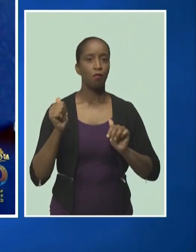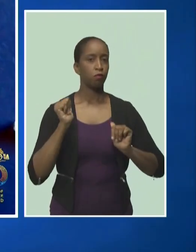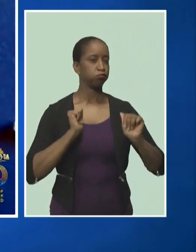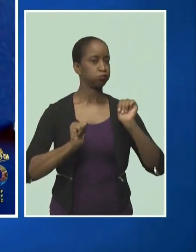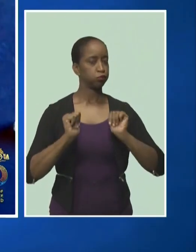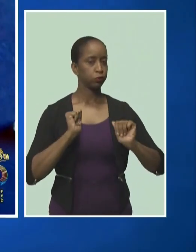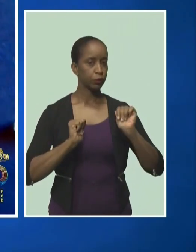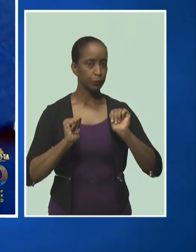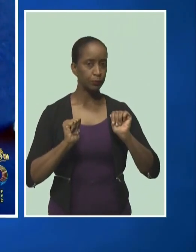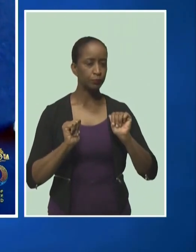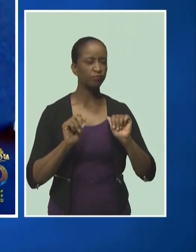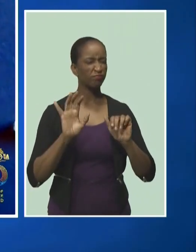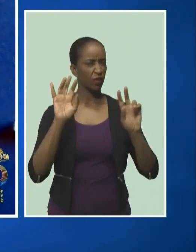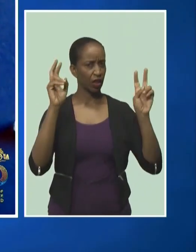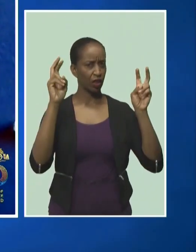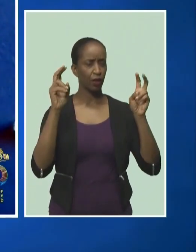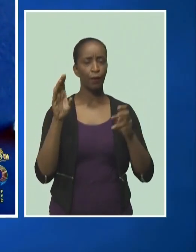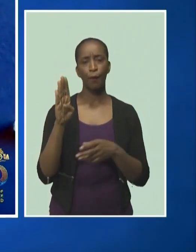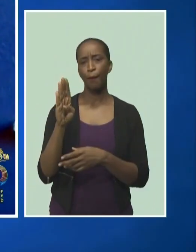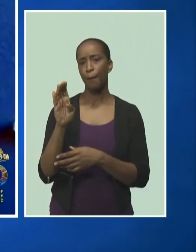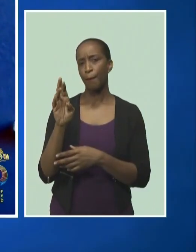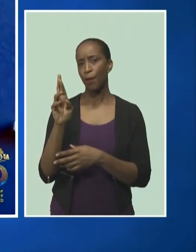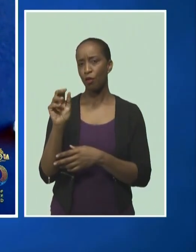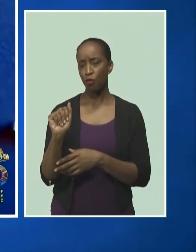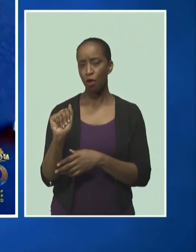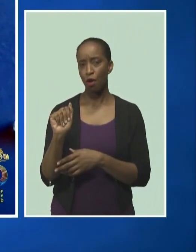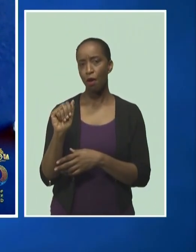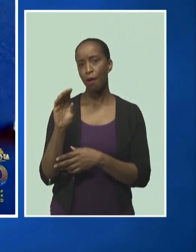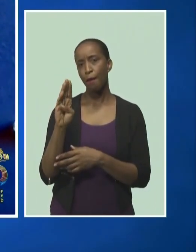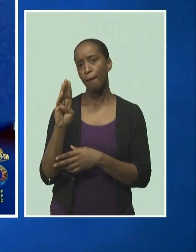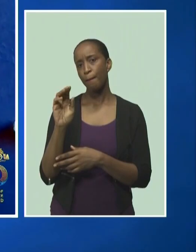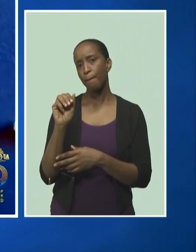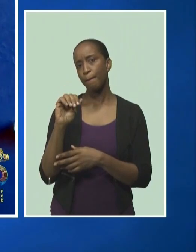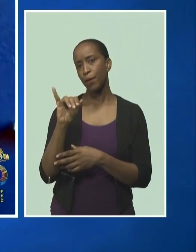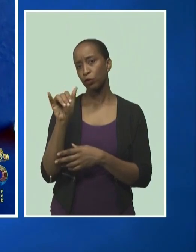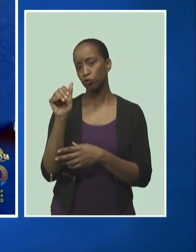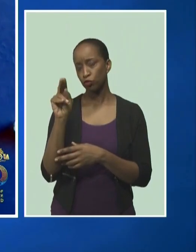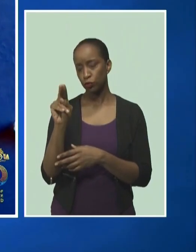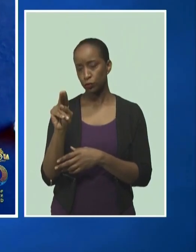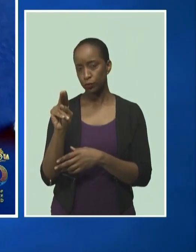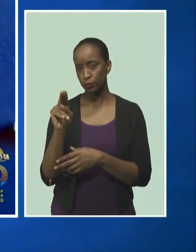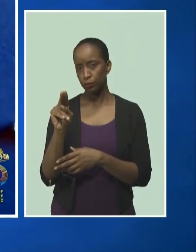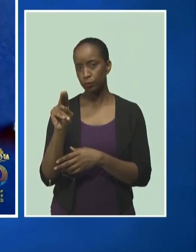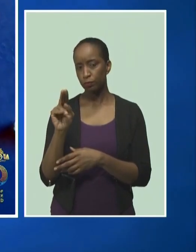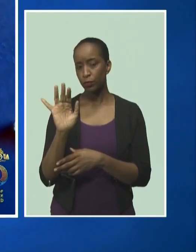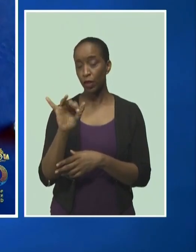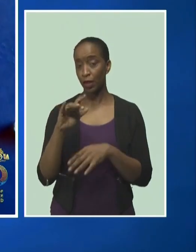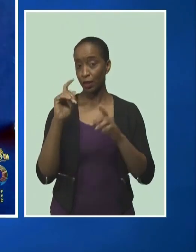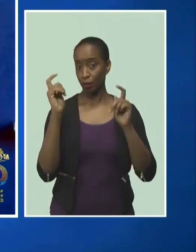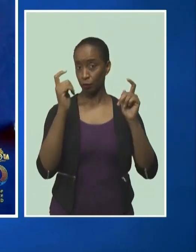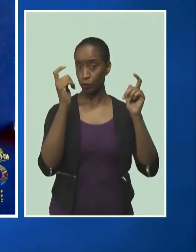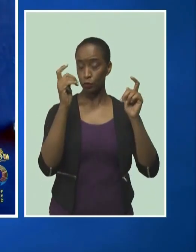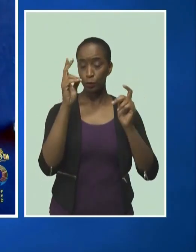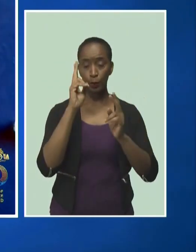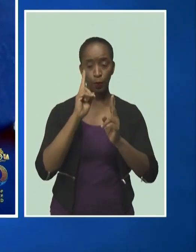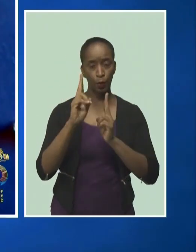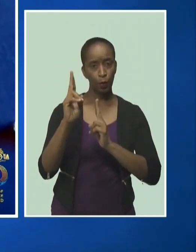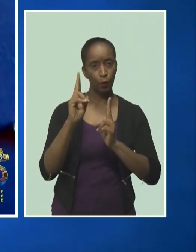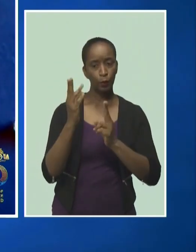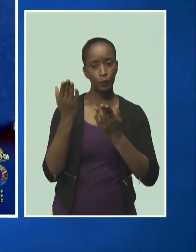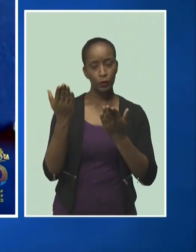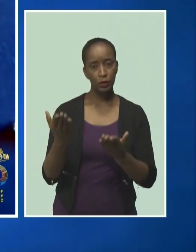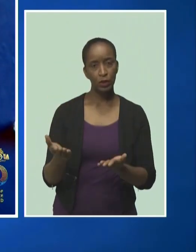called Barabajin, and that celebrates our poet laureate, the